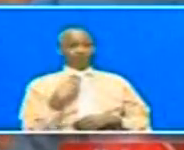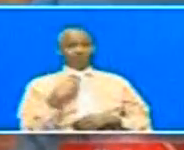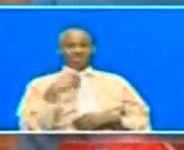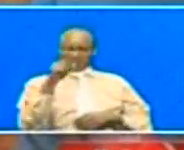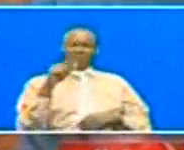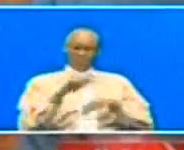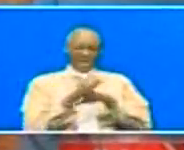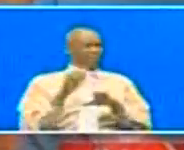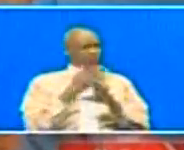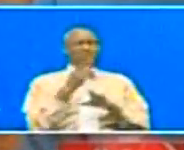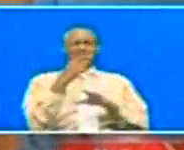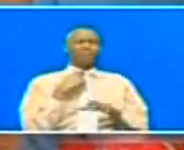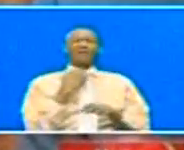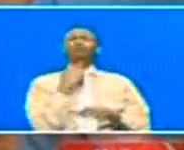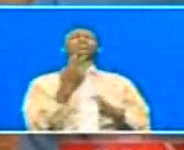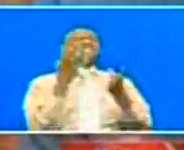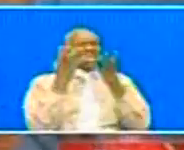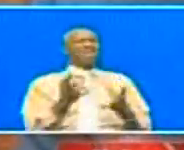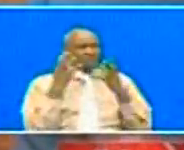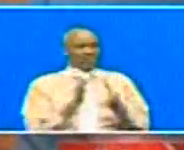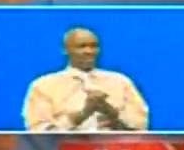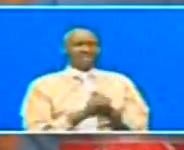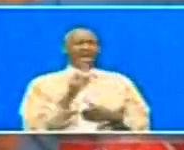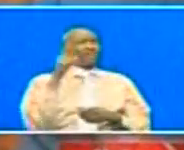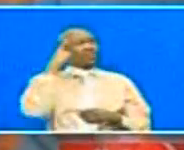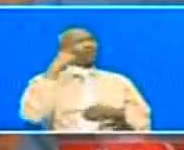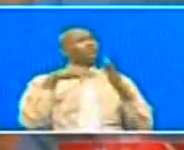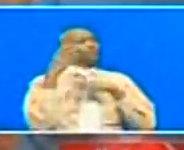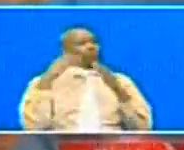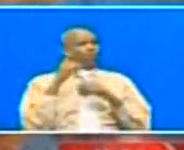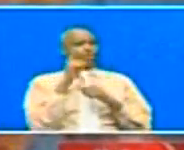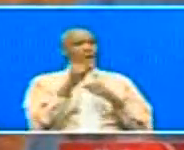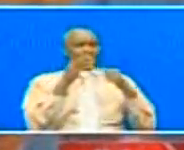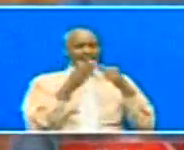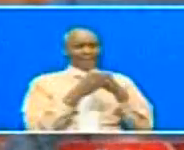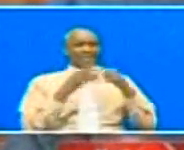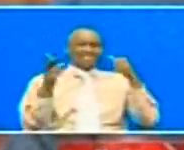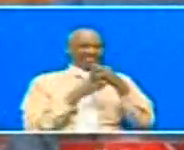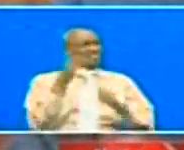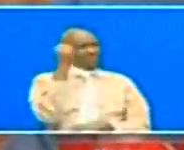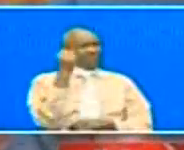black music. Yes. Yes. What was he like? That was way back